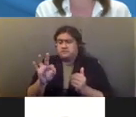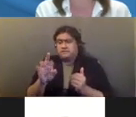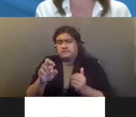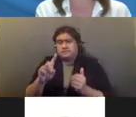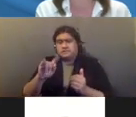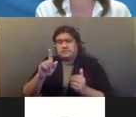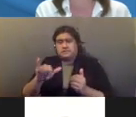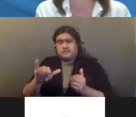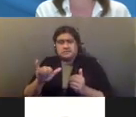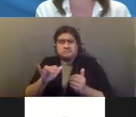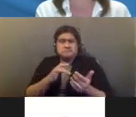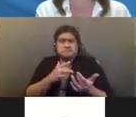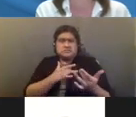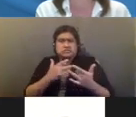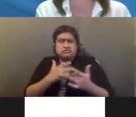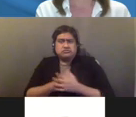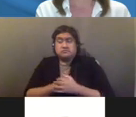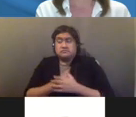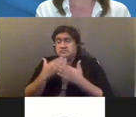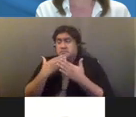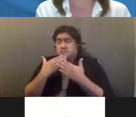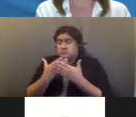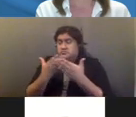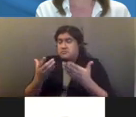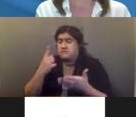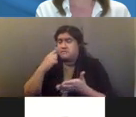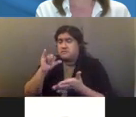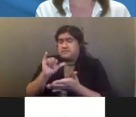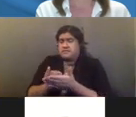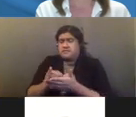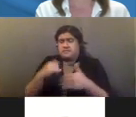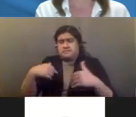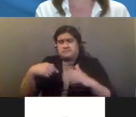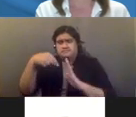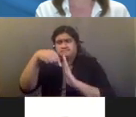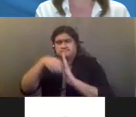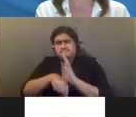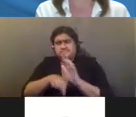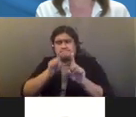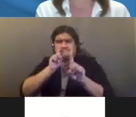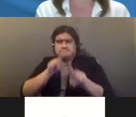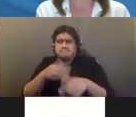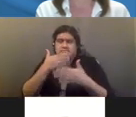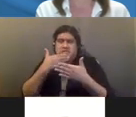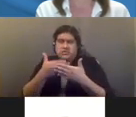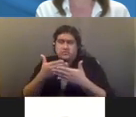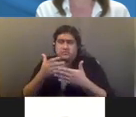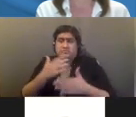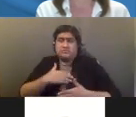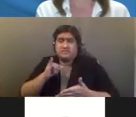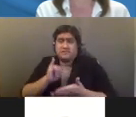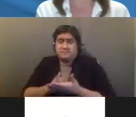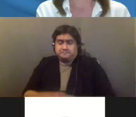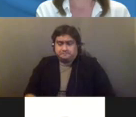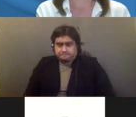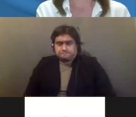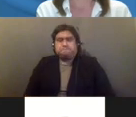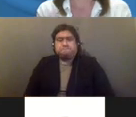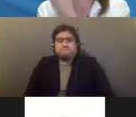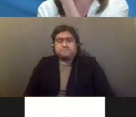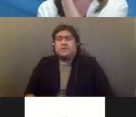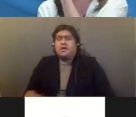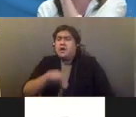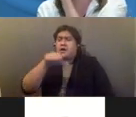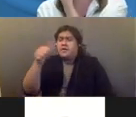Thank you so much. That's very comprehensive, so we appreciate it. There's another question